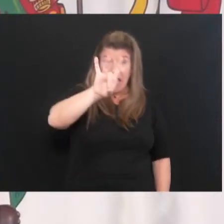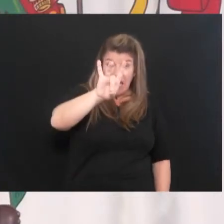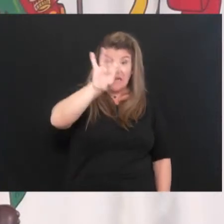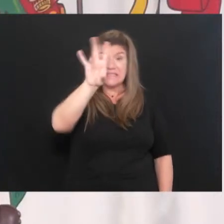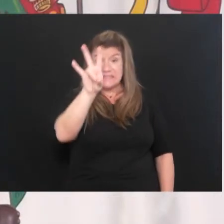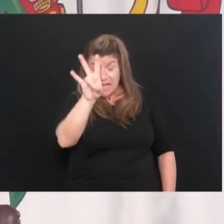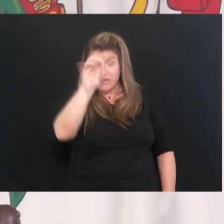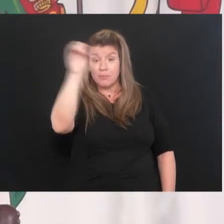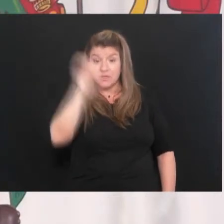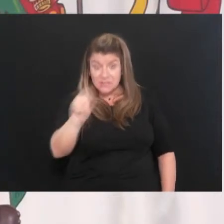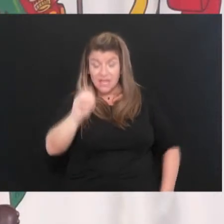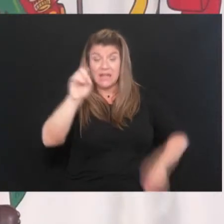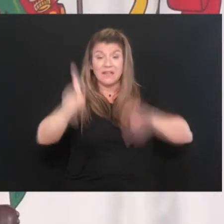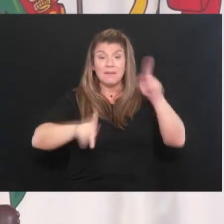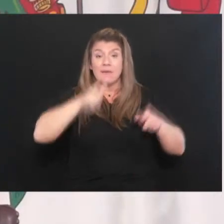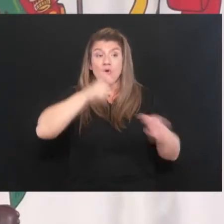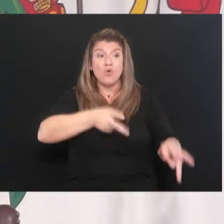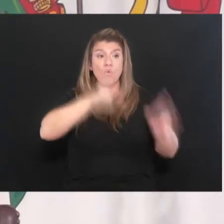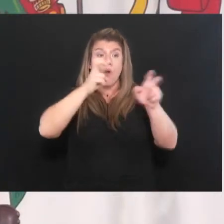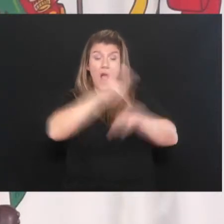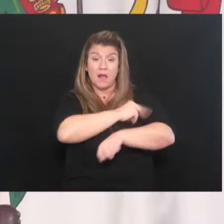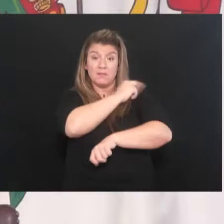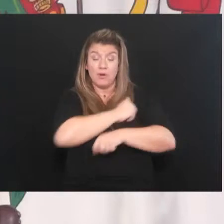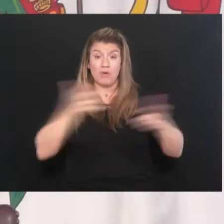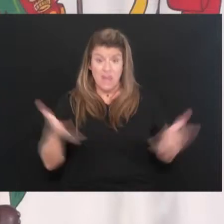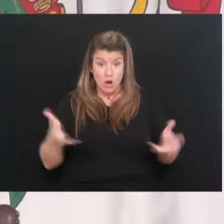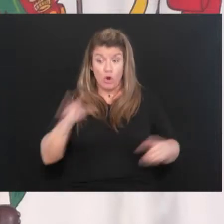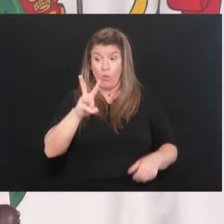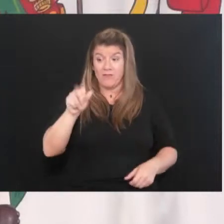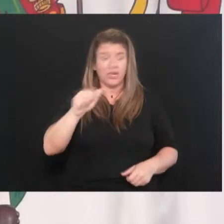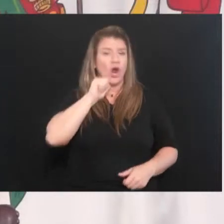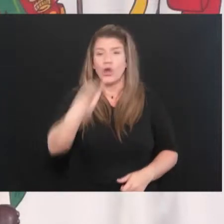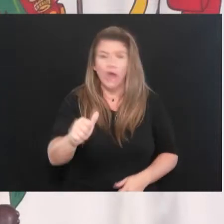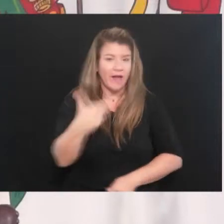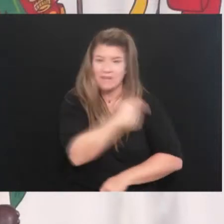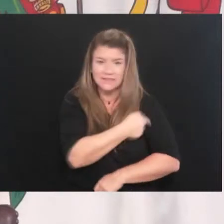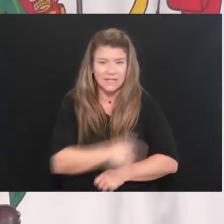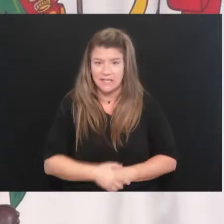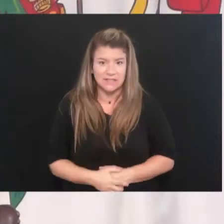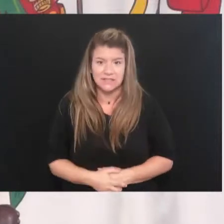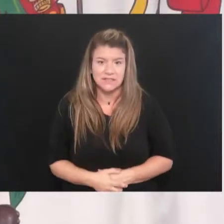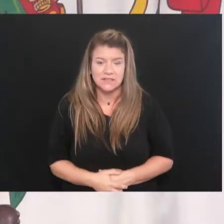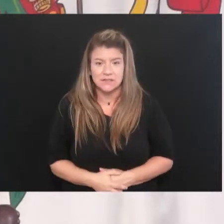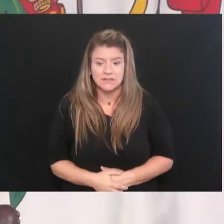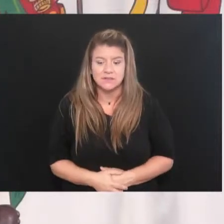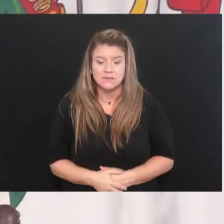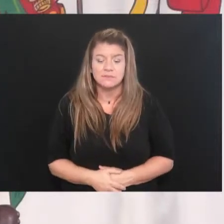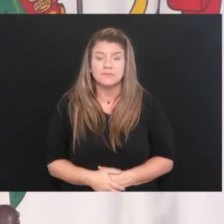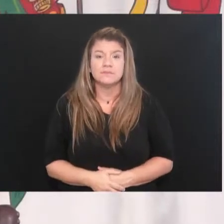87% of the people that are hospitalized in West Virginia are unvaccinated.